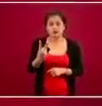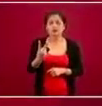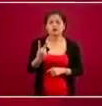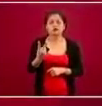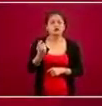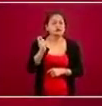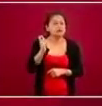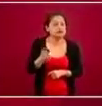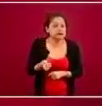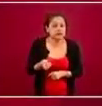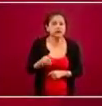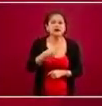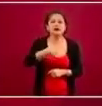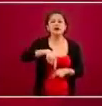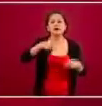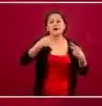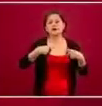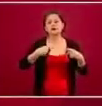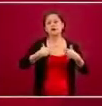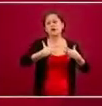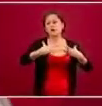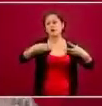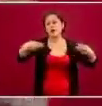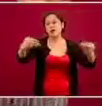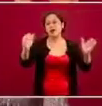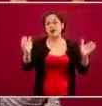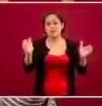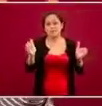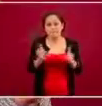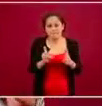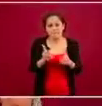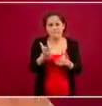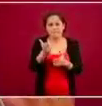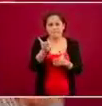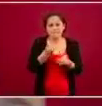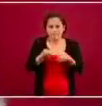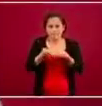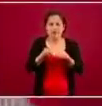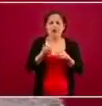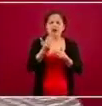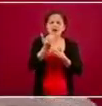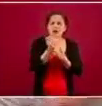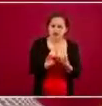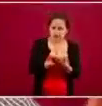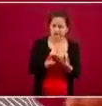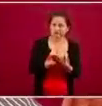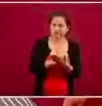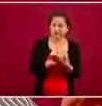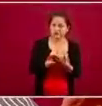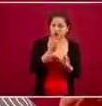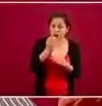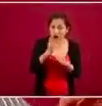let's not forget the most important thing about these measures is to avoid